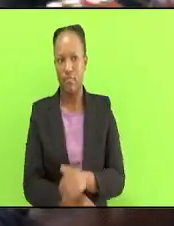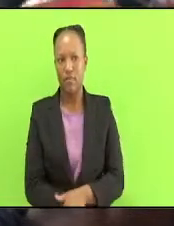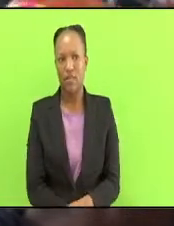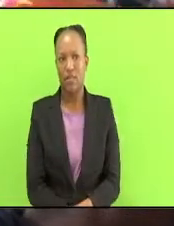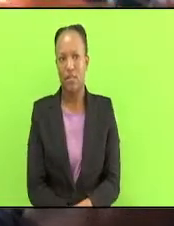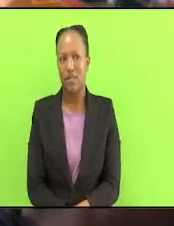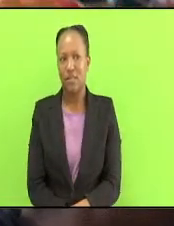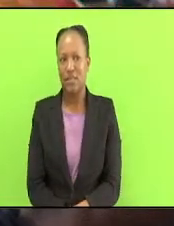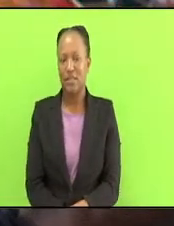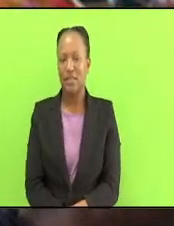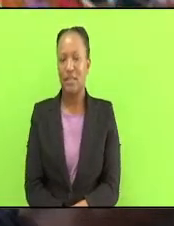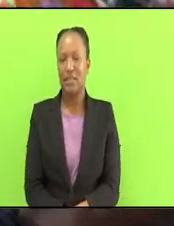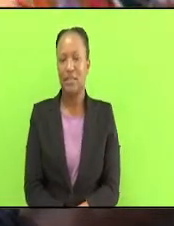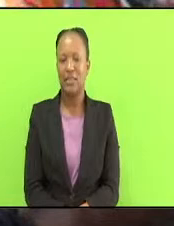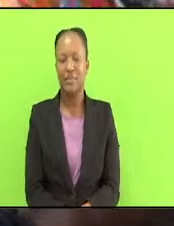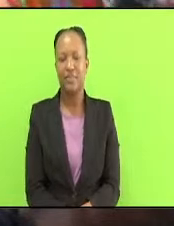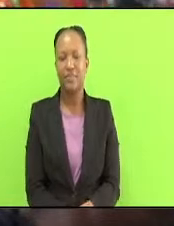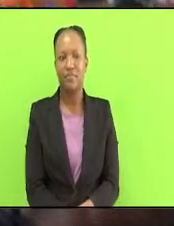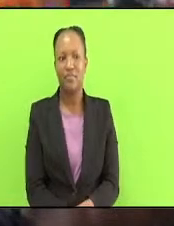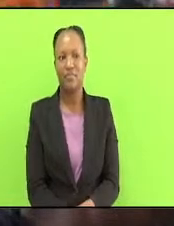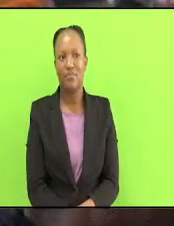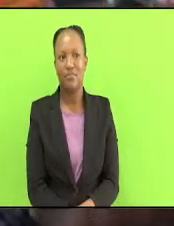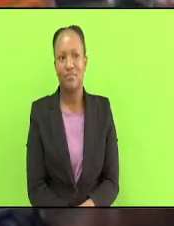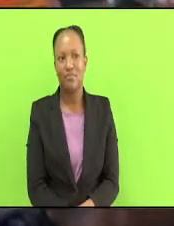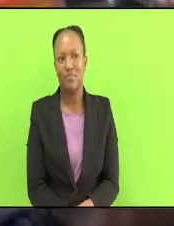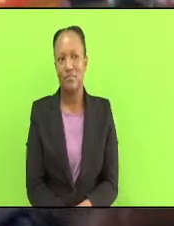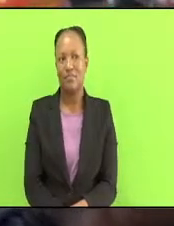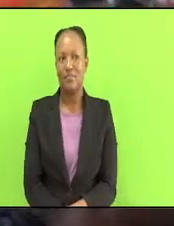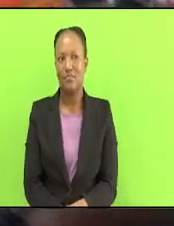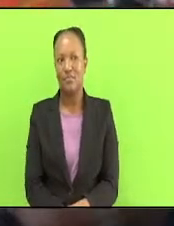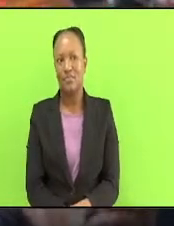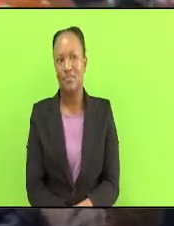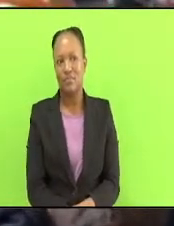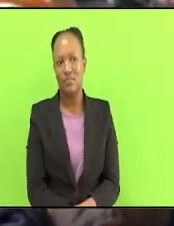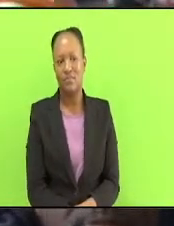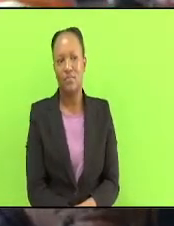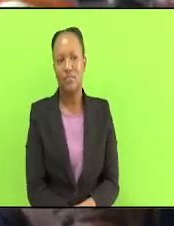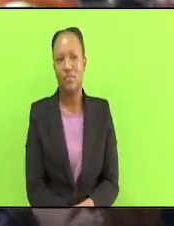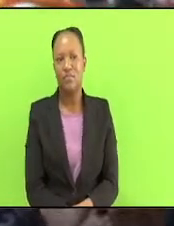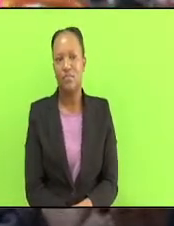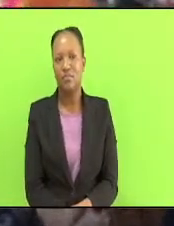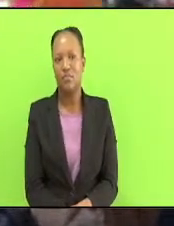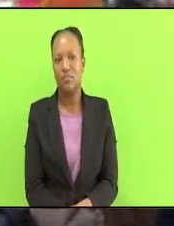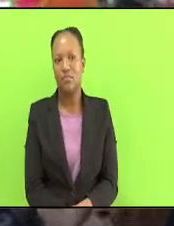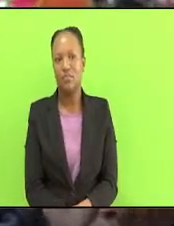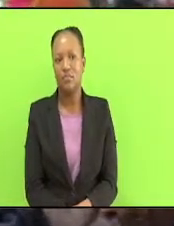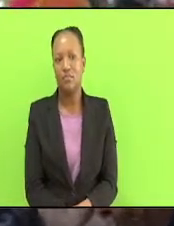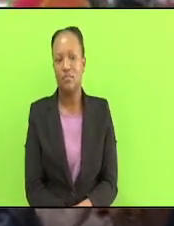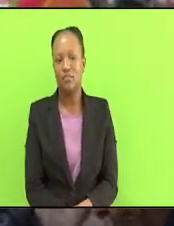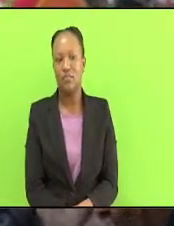Fire Northwest- Protection Association. Northwest Umbrella Fire Protection Association.